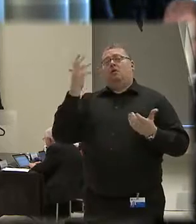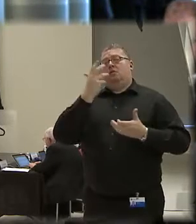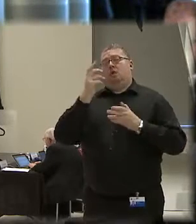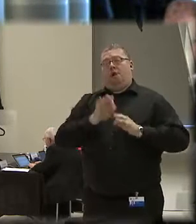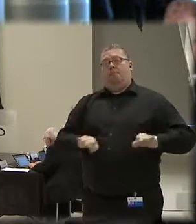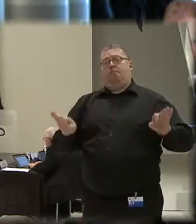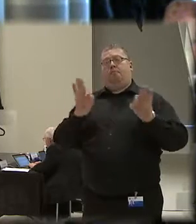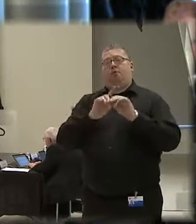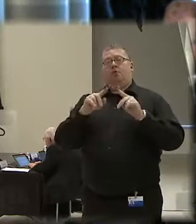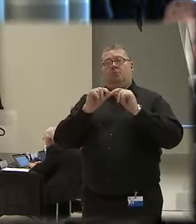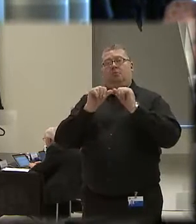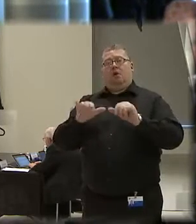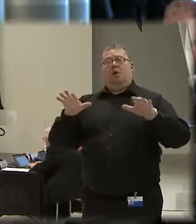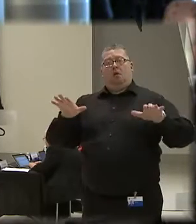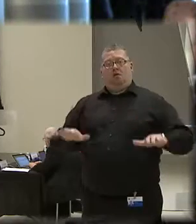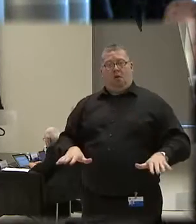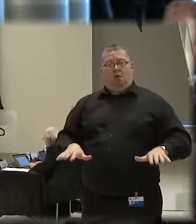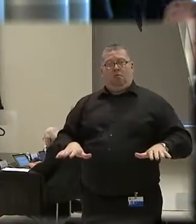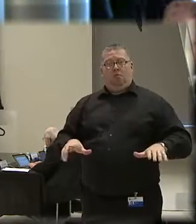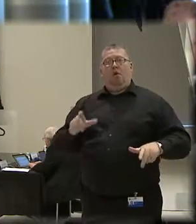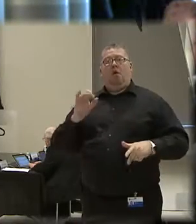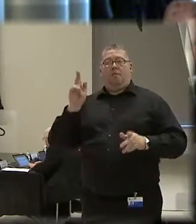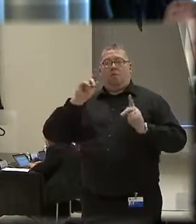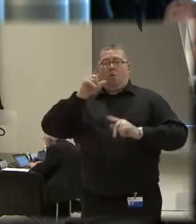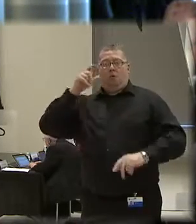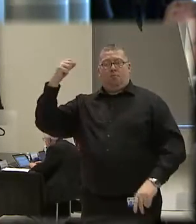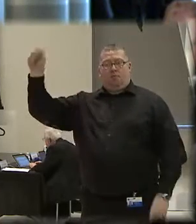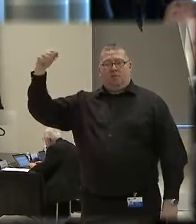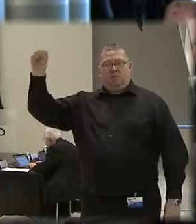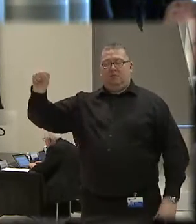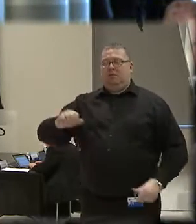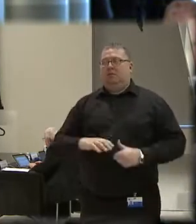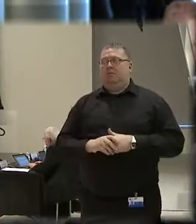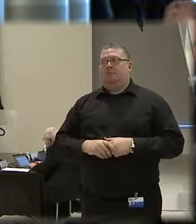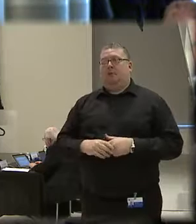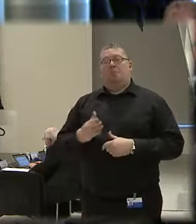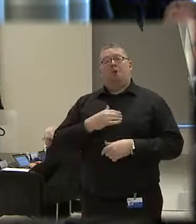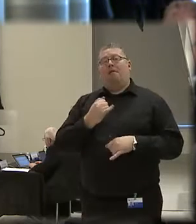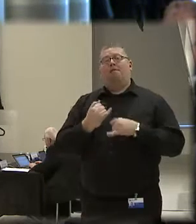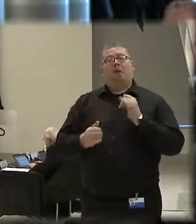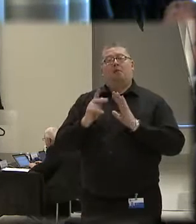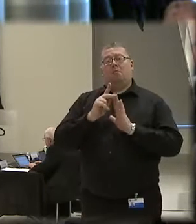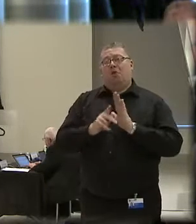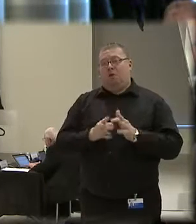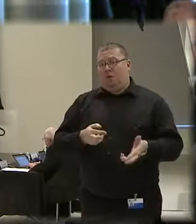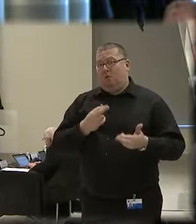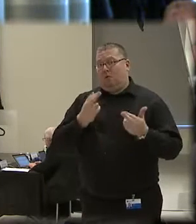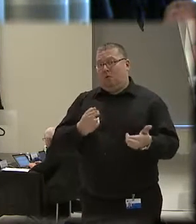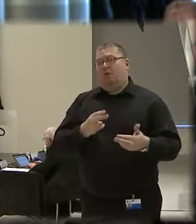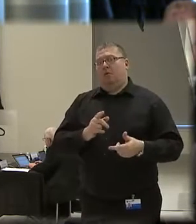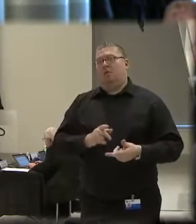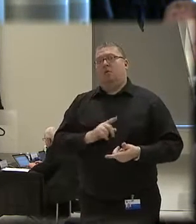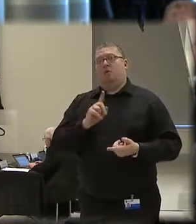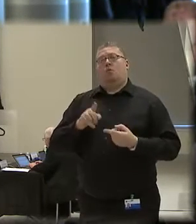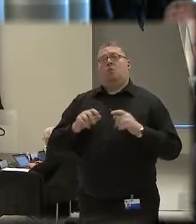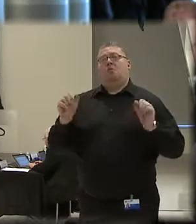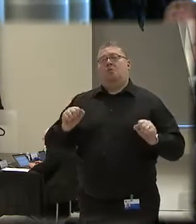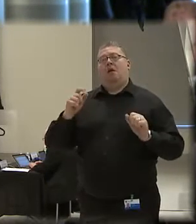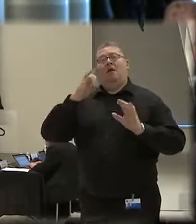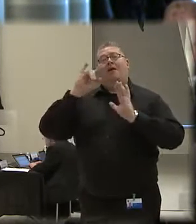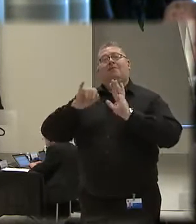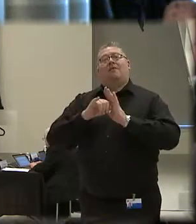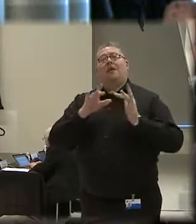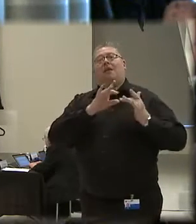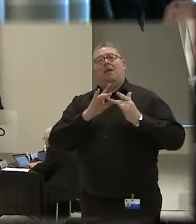important to maintain the calm demeanor of the protest. My final policy recommendation would be to, when possible, identify